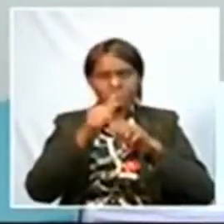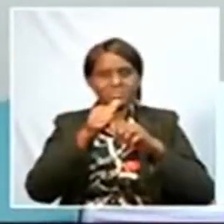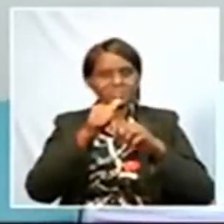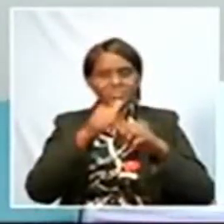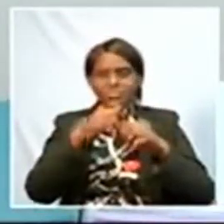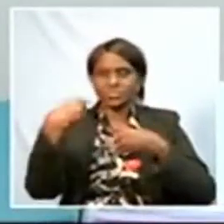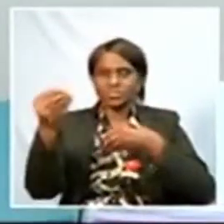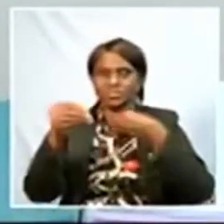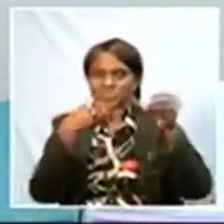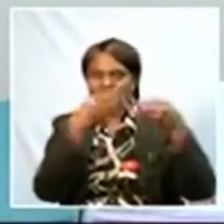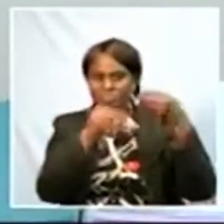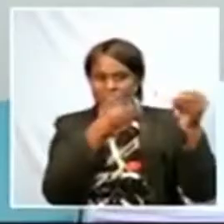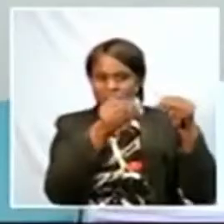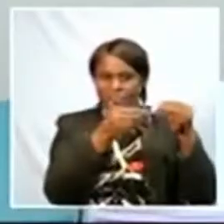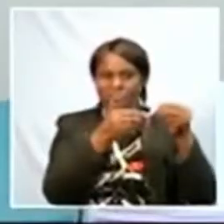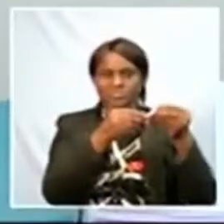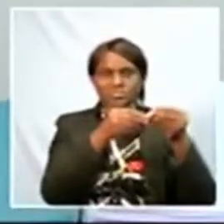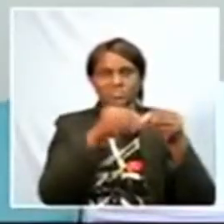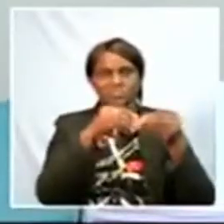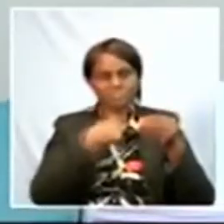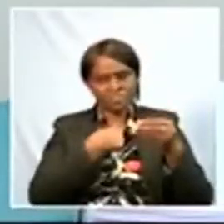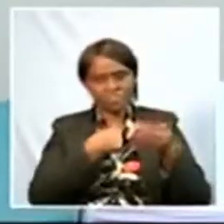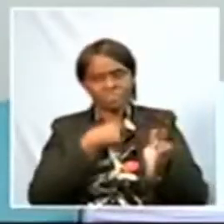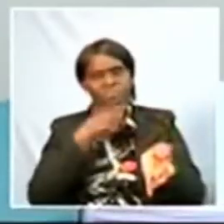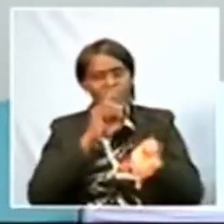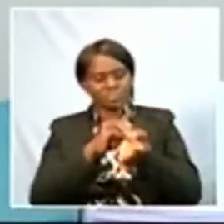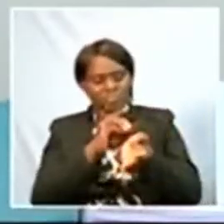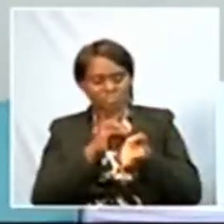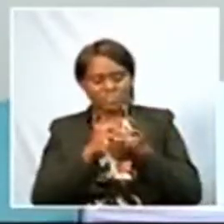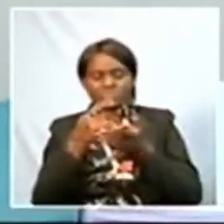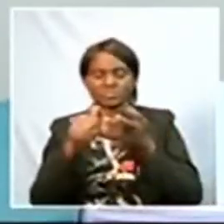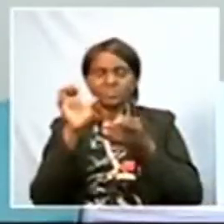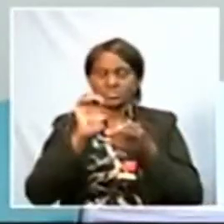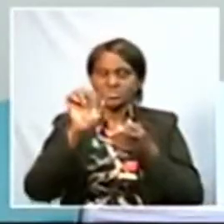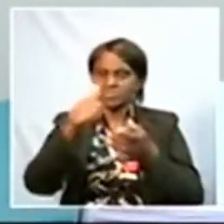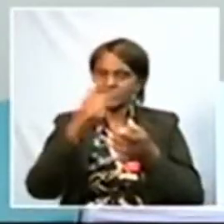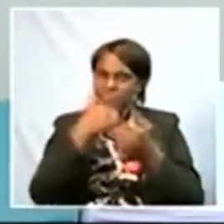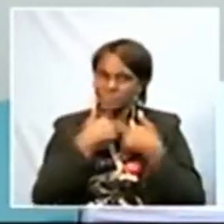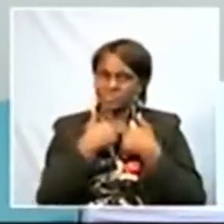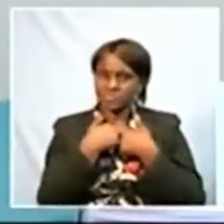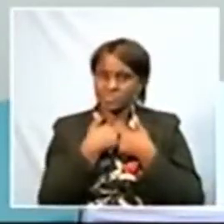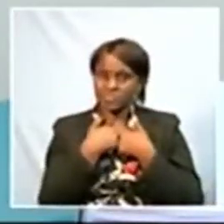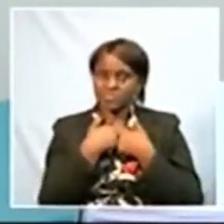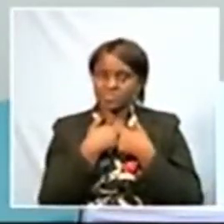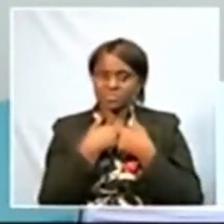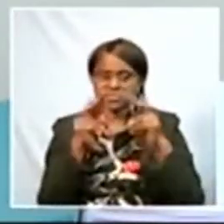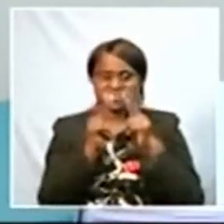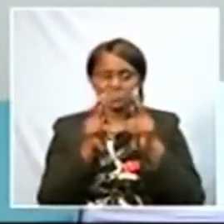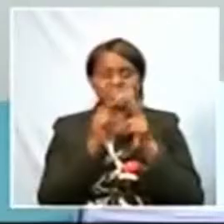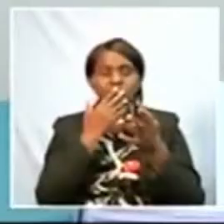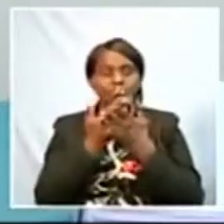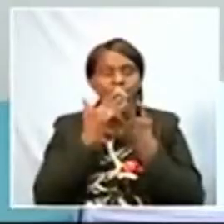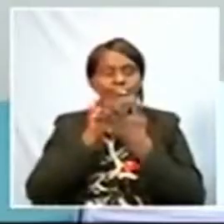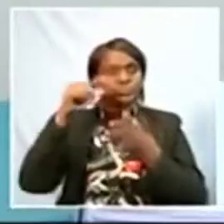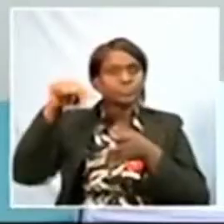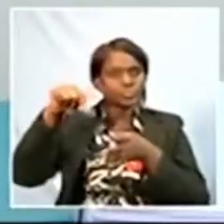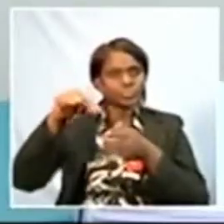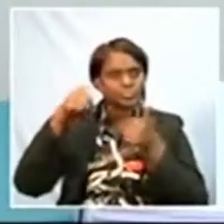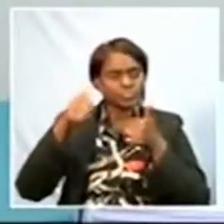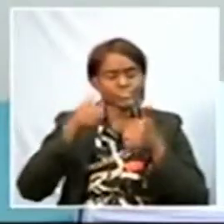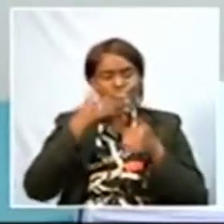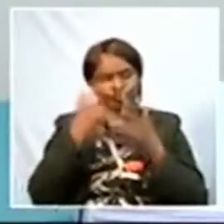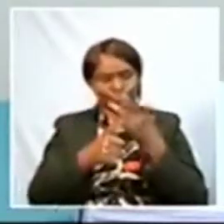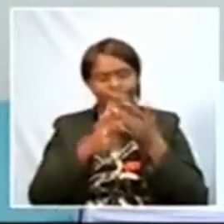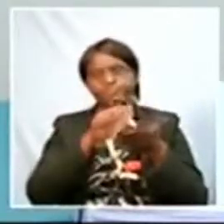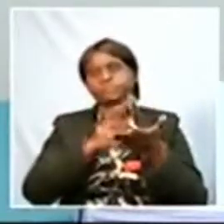your documents, professor, whatever you have, very good qualifications, they should